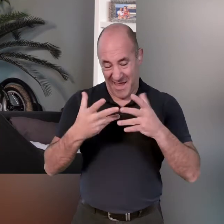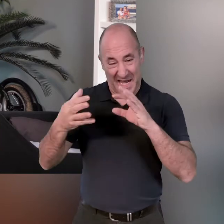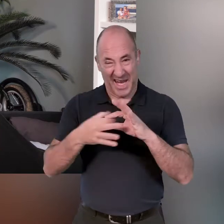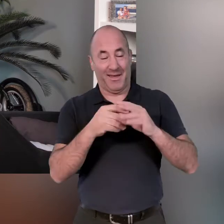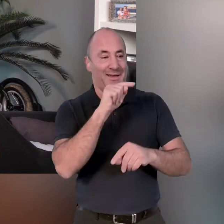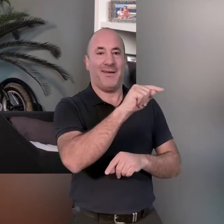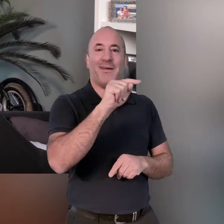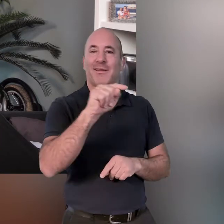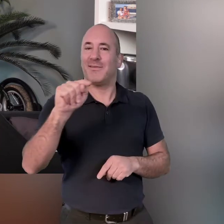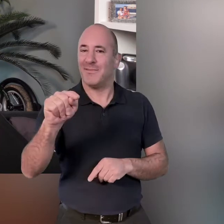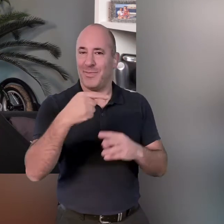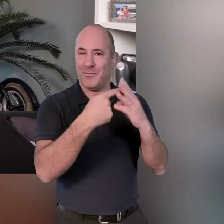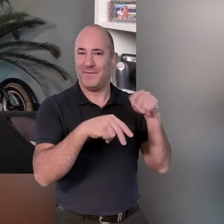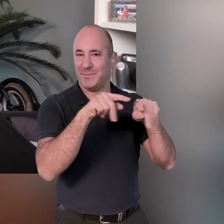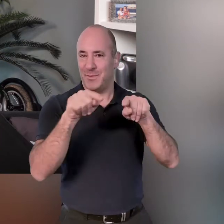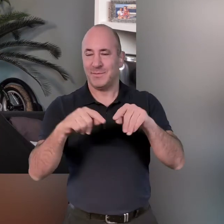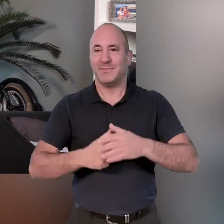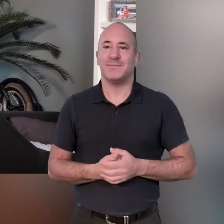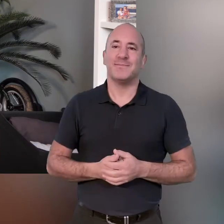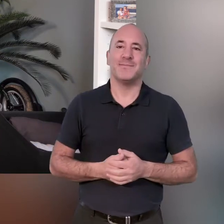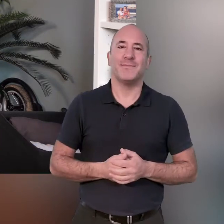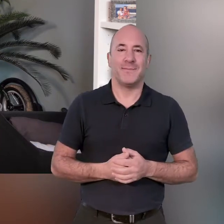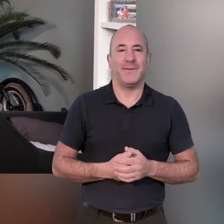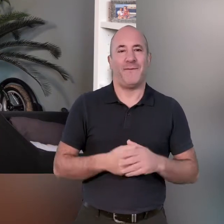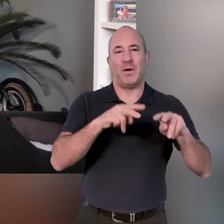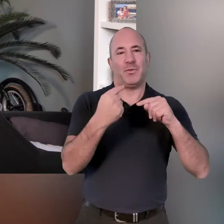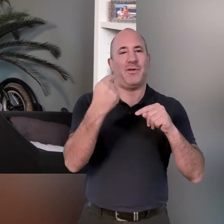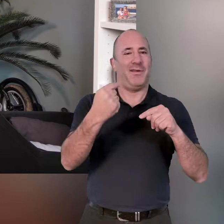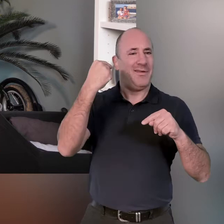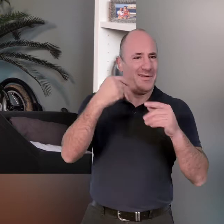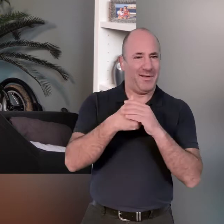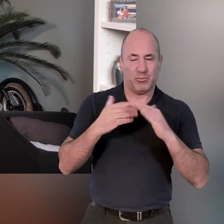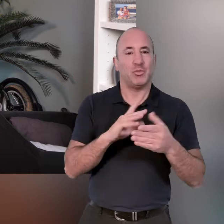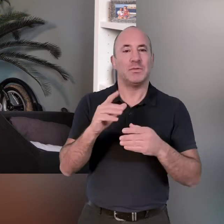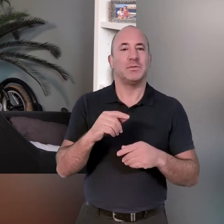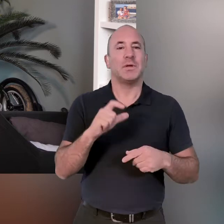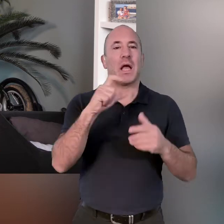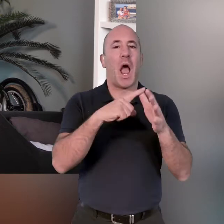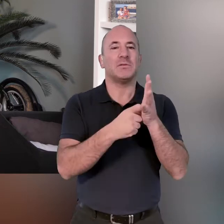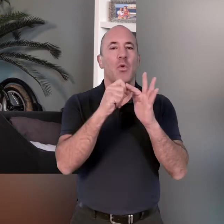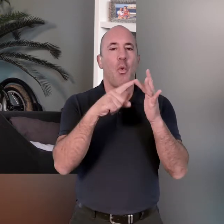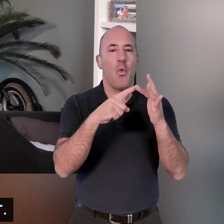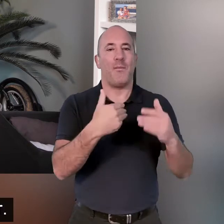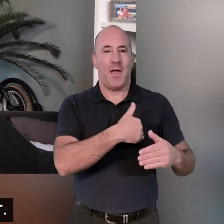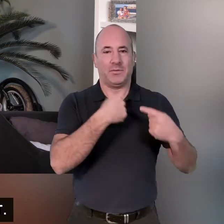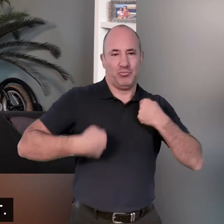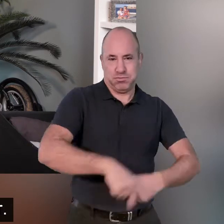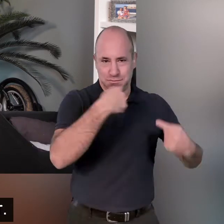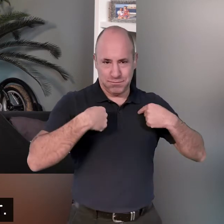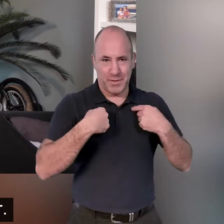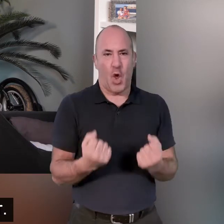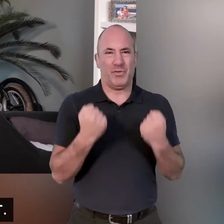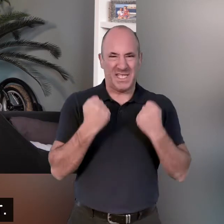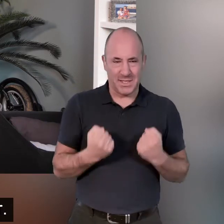be talking about today that relates to some of the stuff we did there. In the first 2 videos we had an introduction to both cardio and to